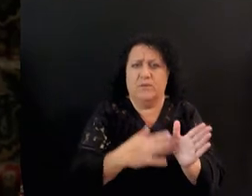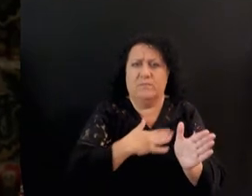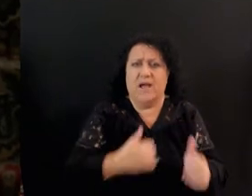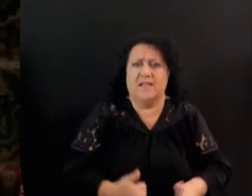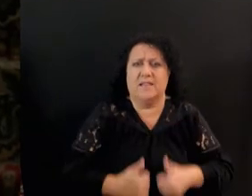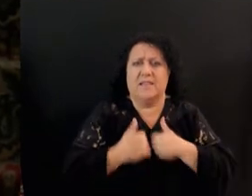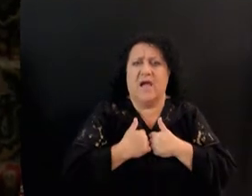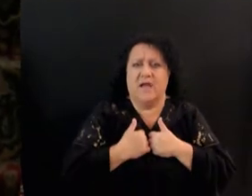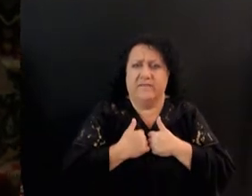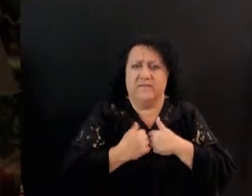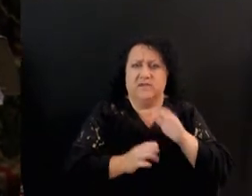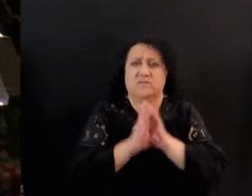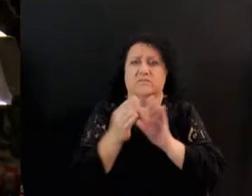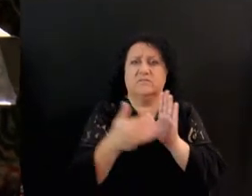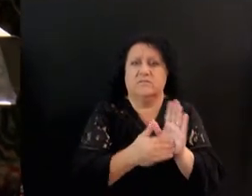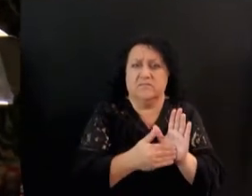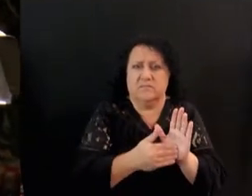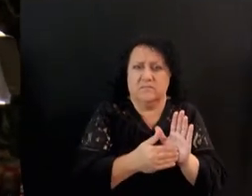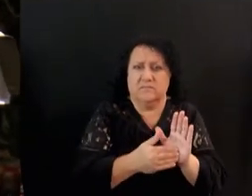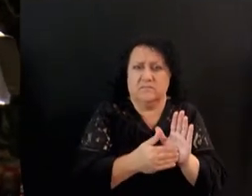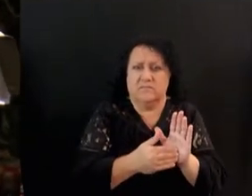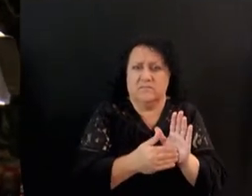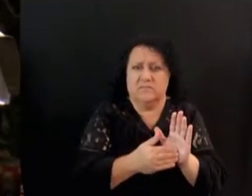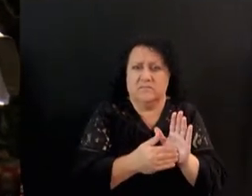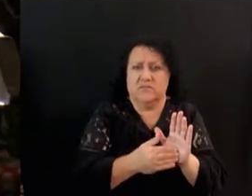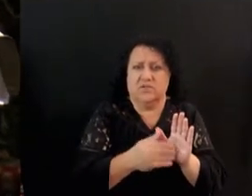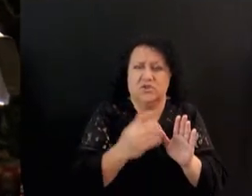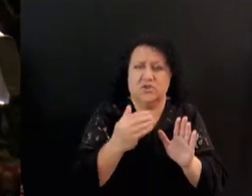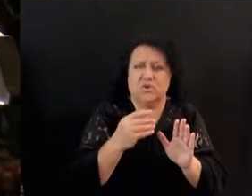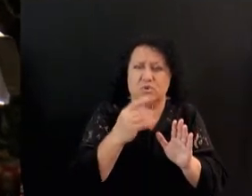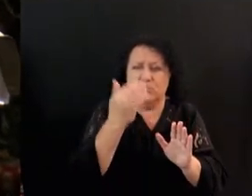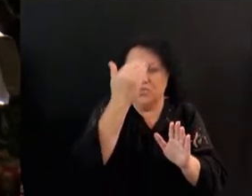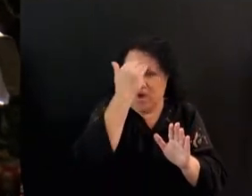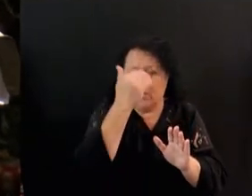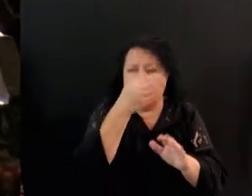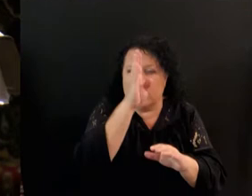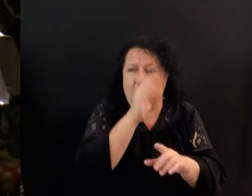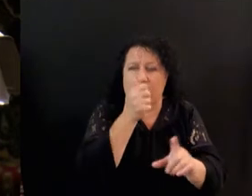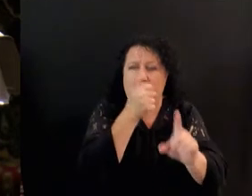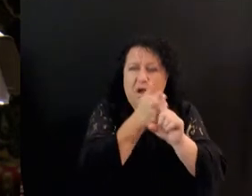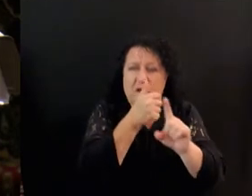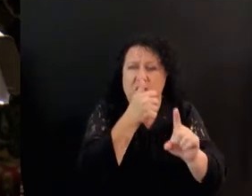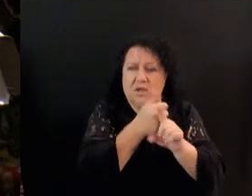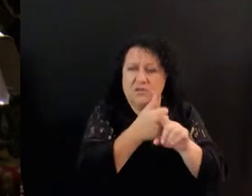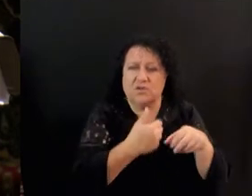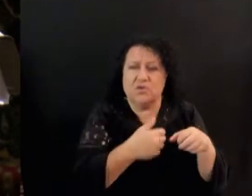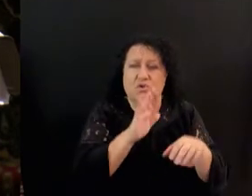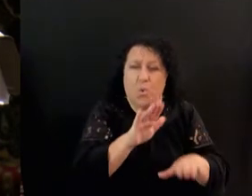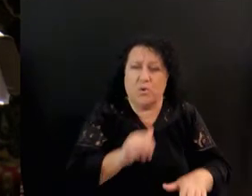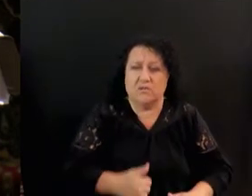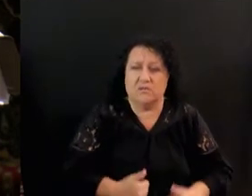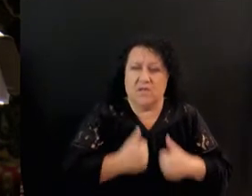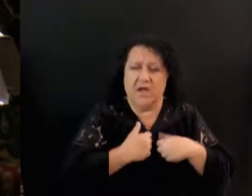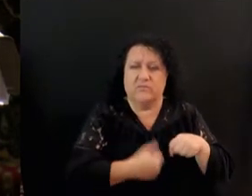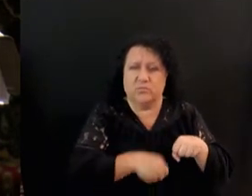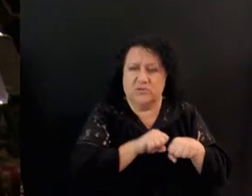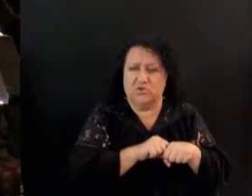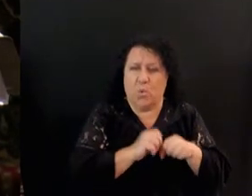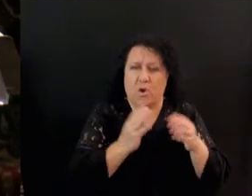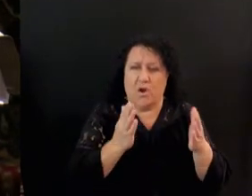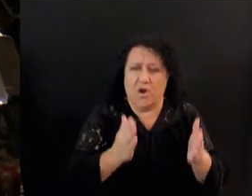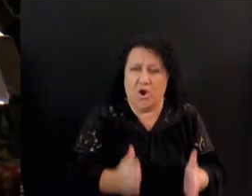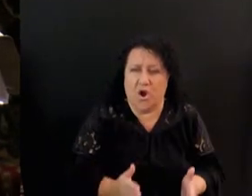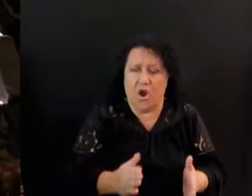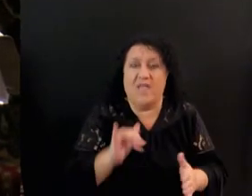Do you know him as the restorer of your life, the restorer of your heart? This image in